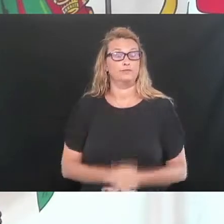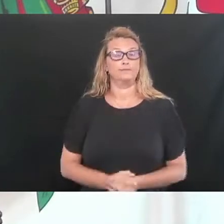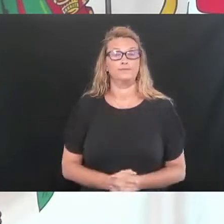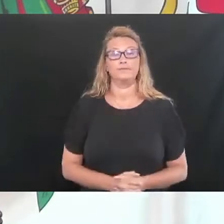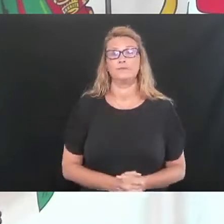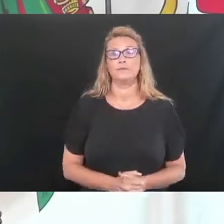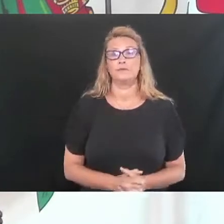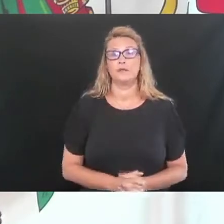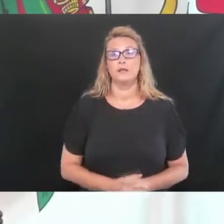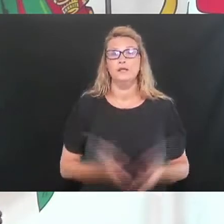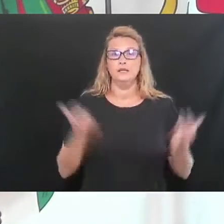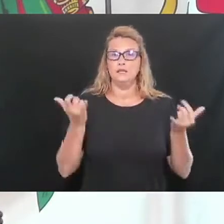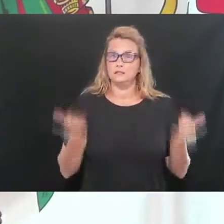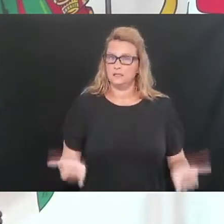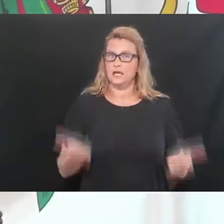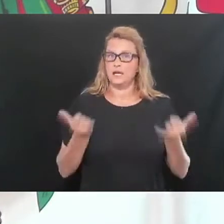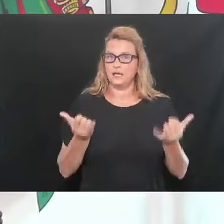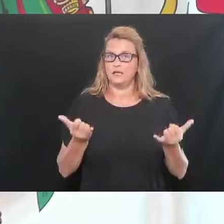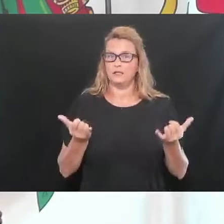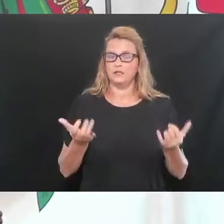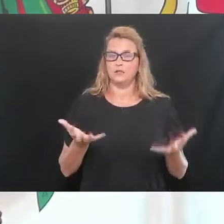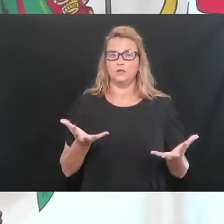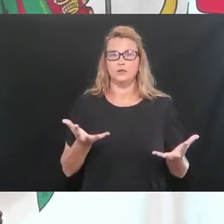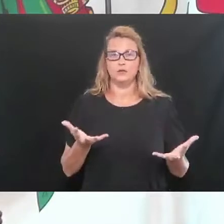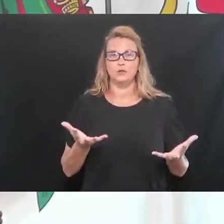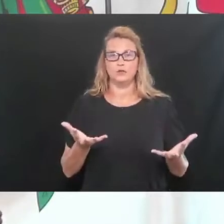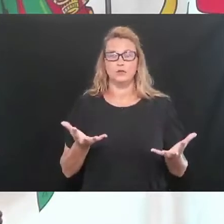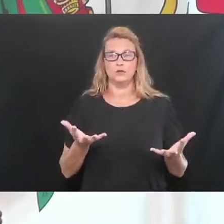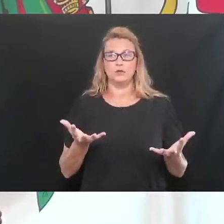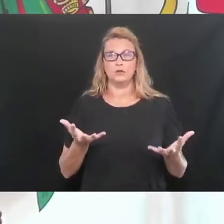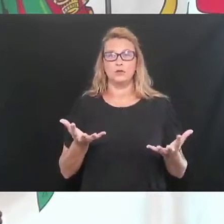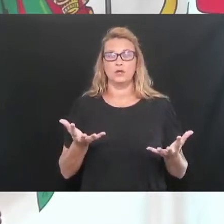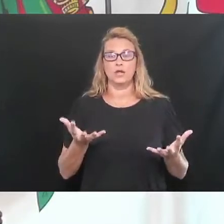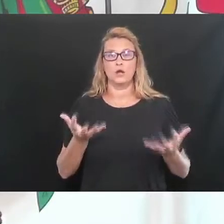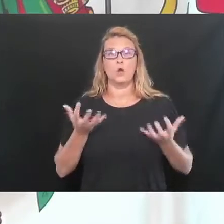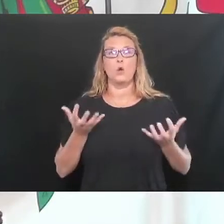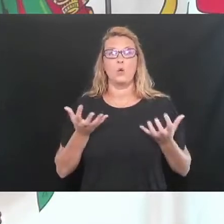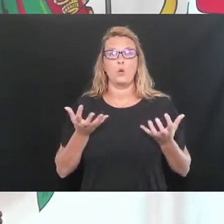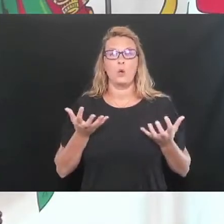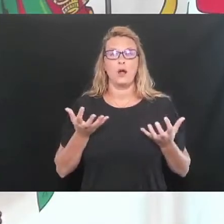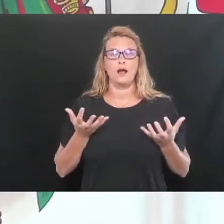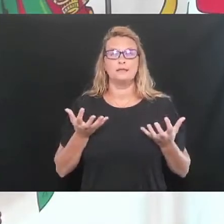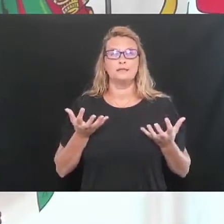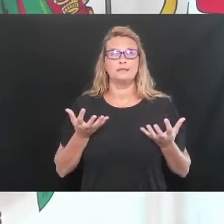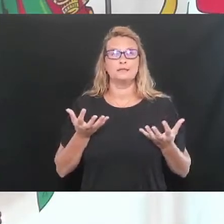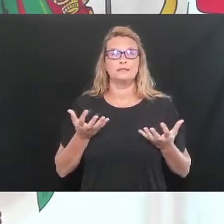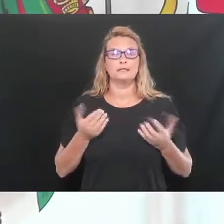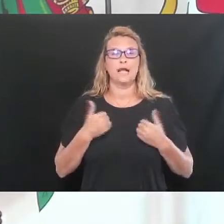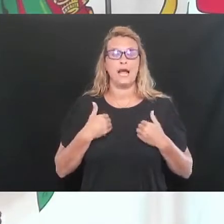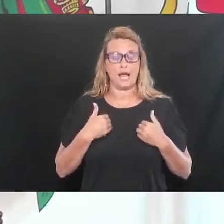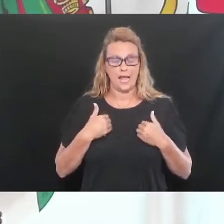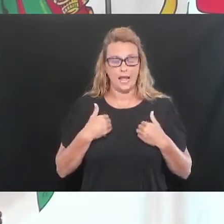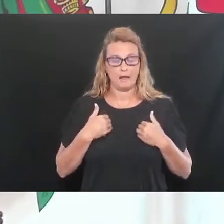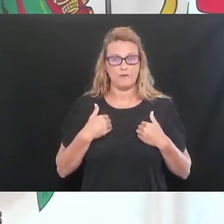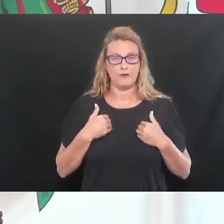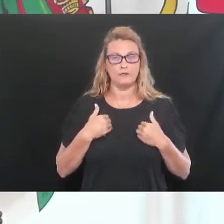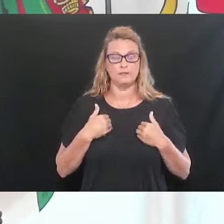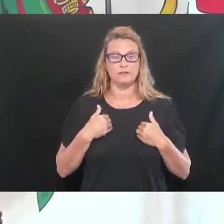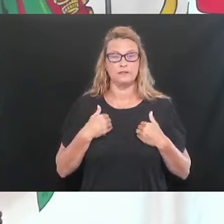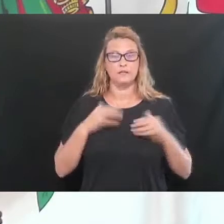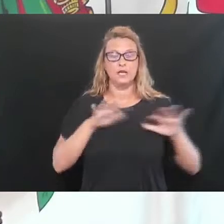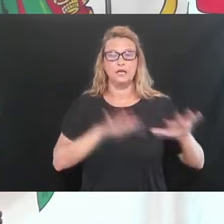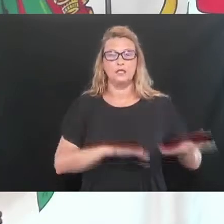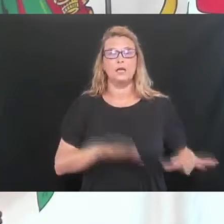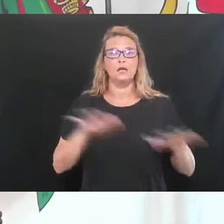Today, you know, I want us all to stop just with a very somber, you